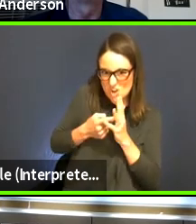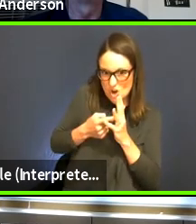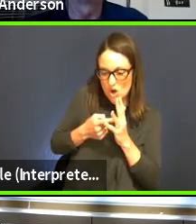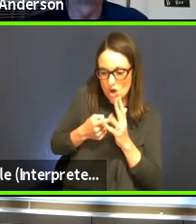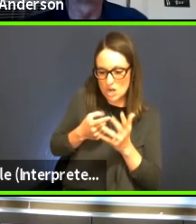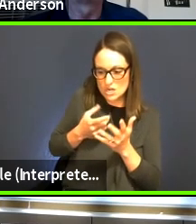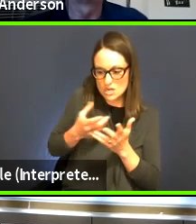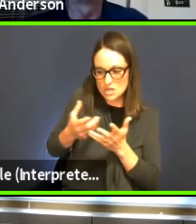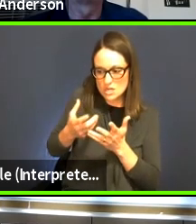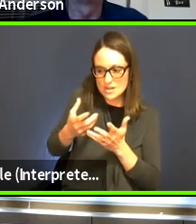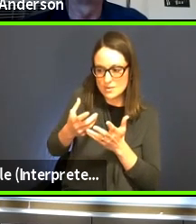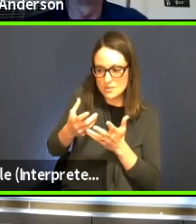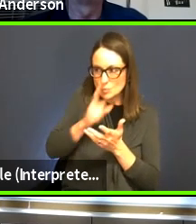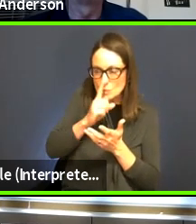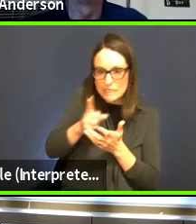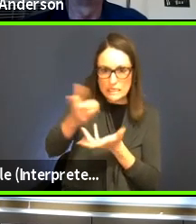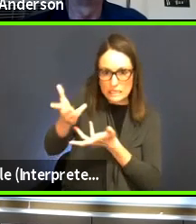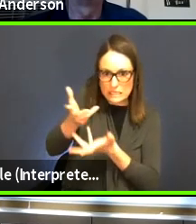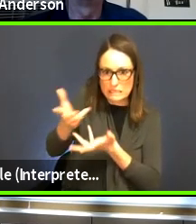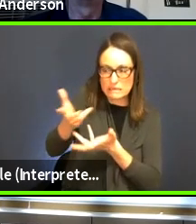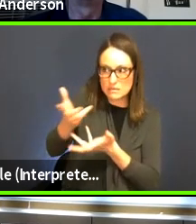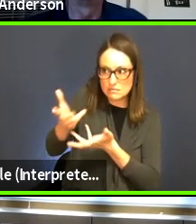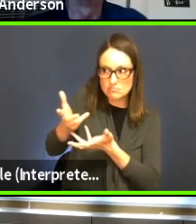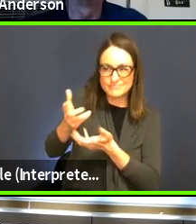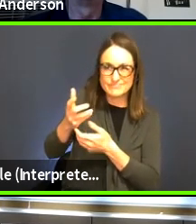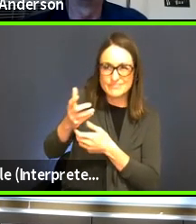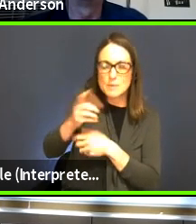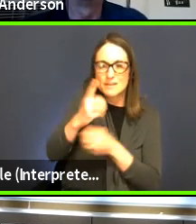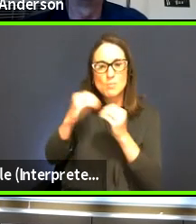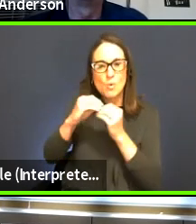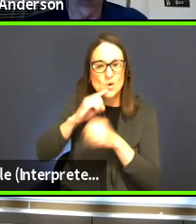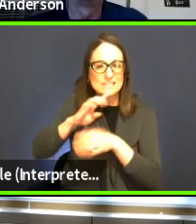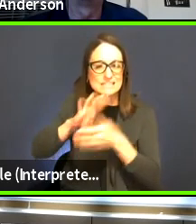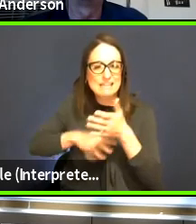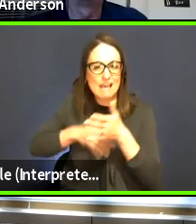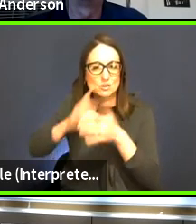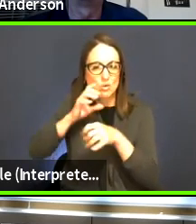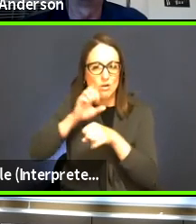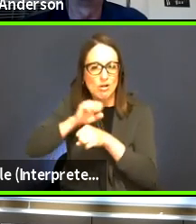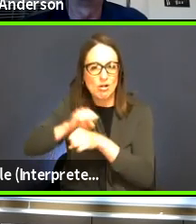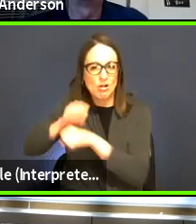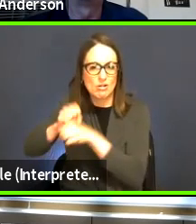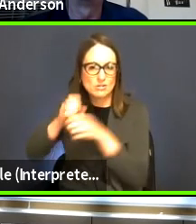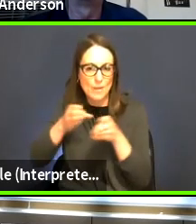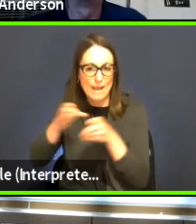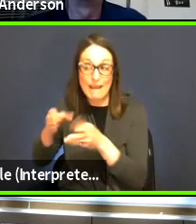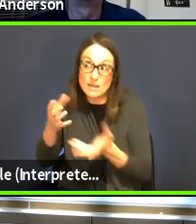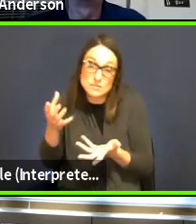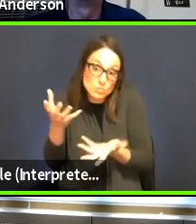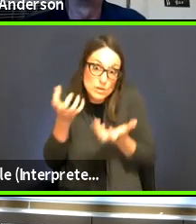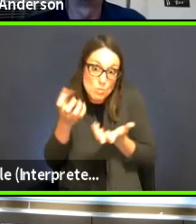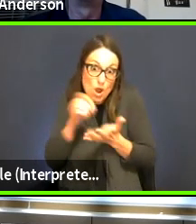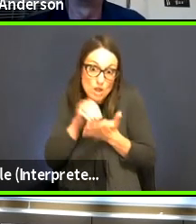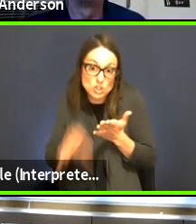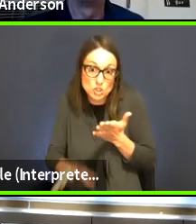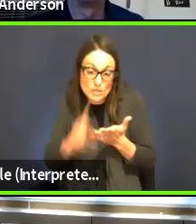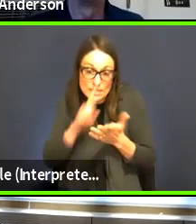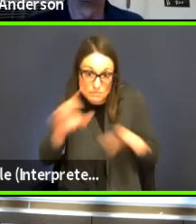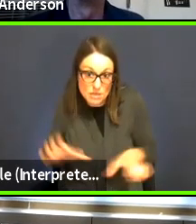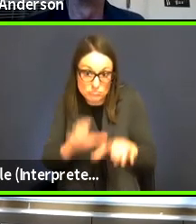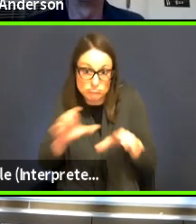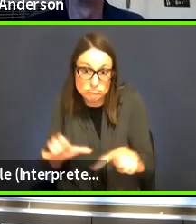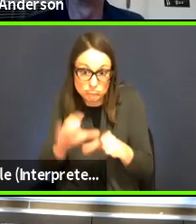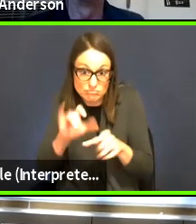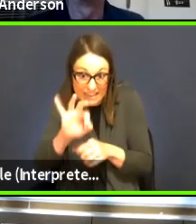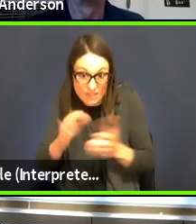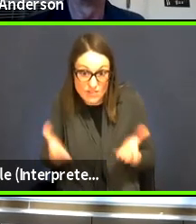a scheduled way. So because we want students to have some things to do if they're here early. So I just again feel